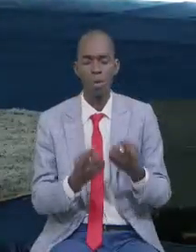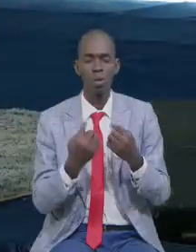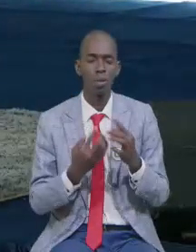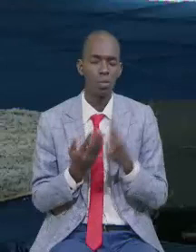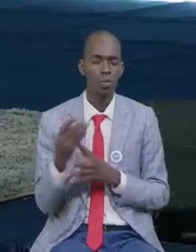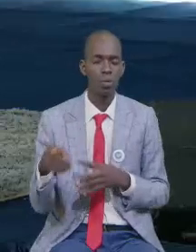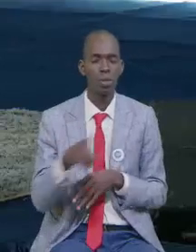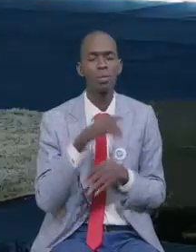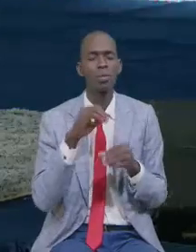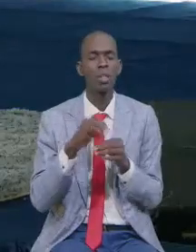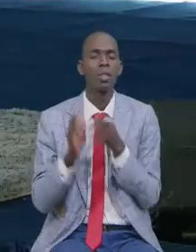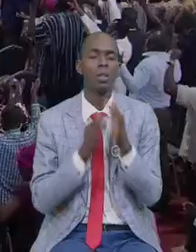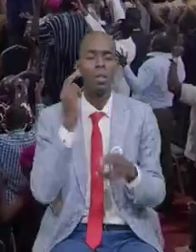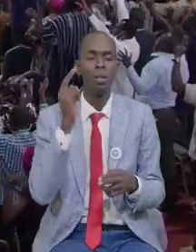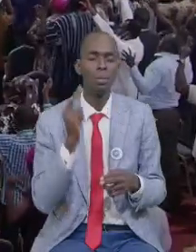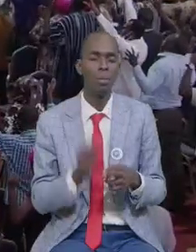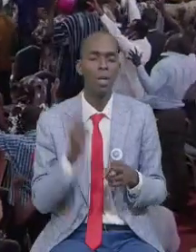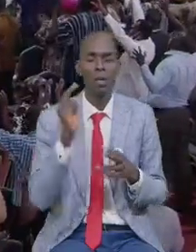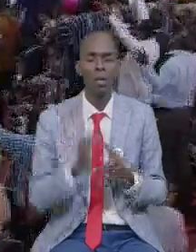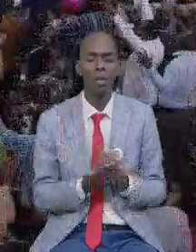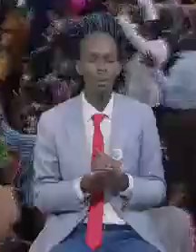in Jesus' name.